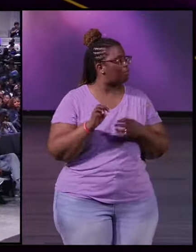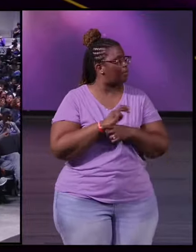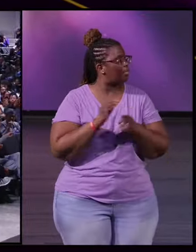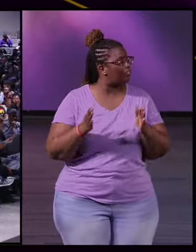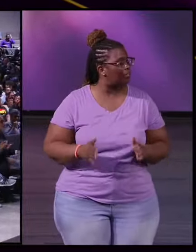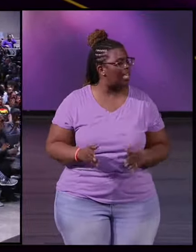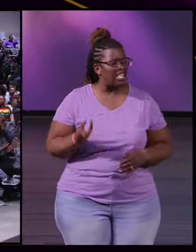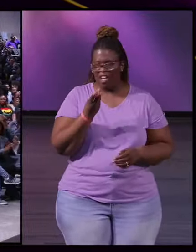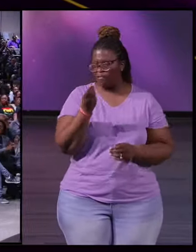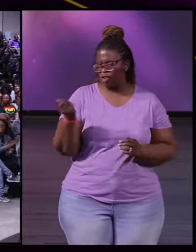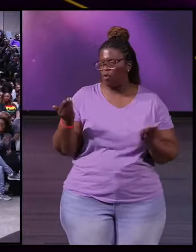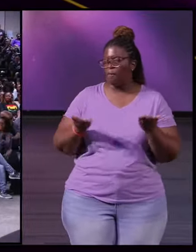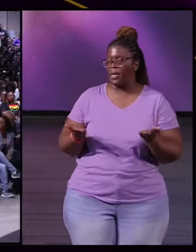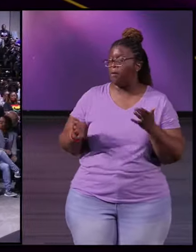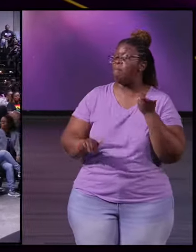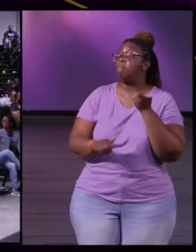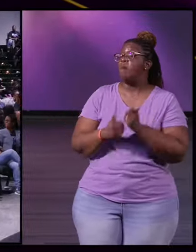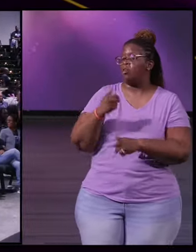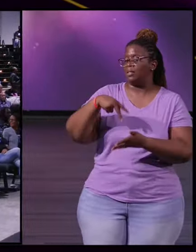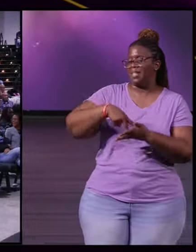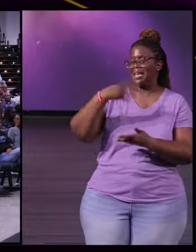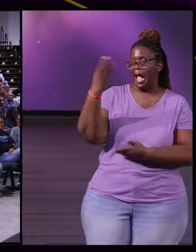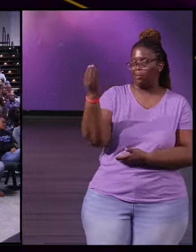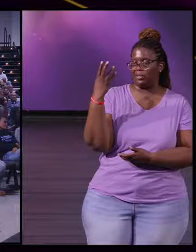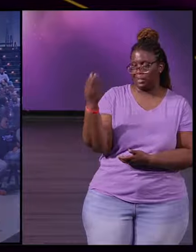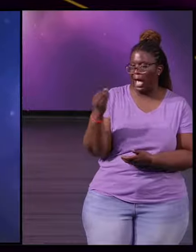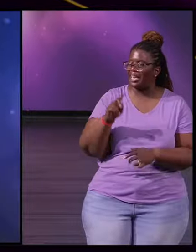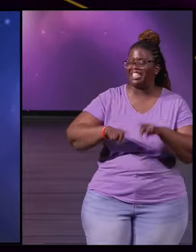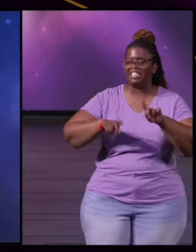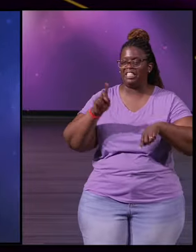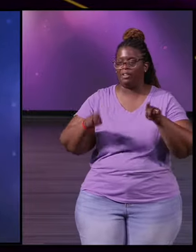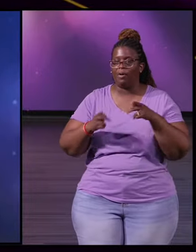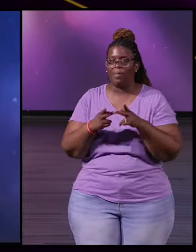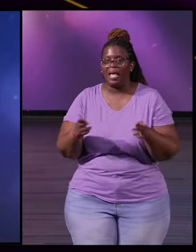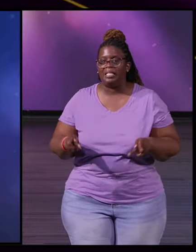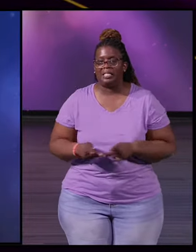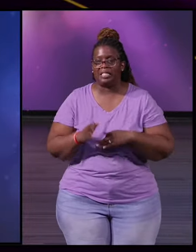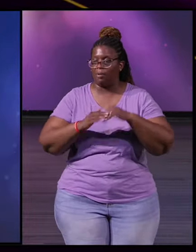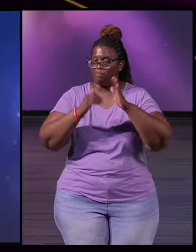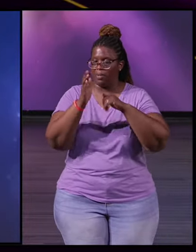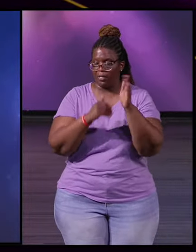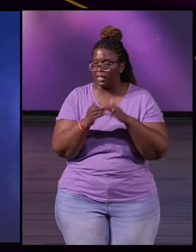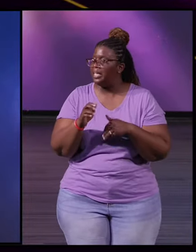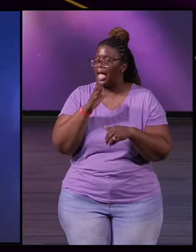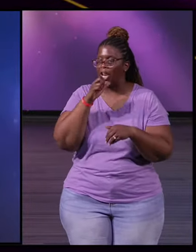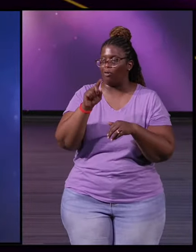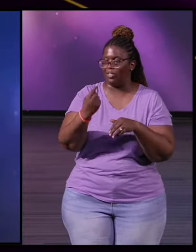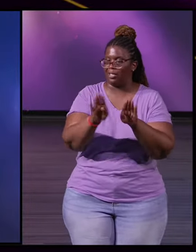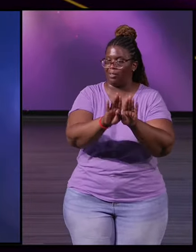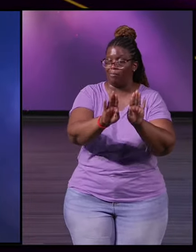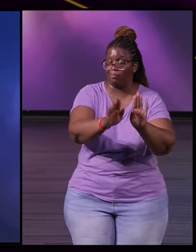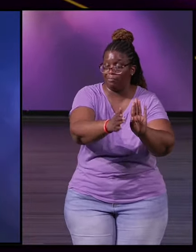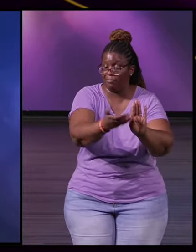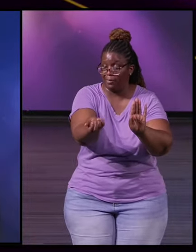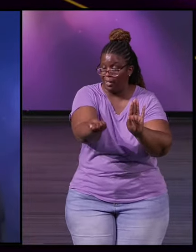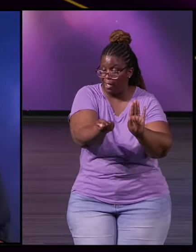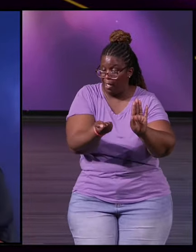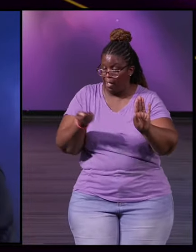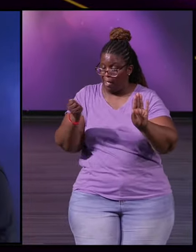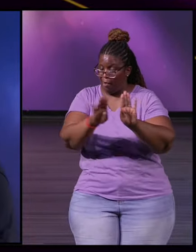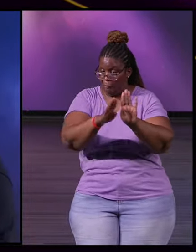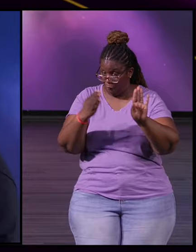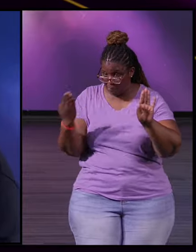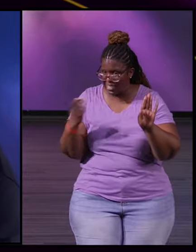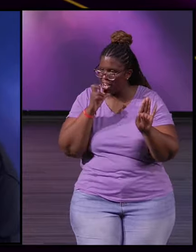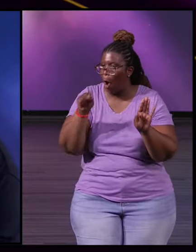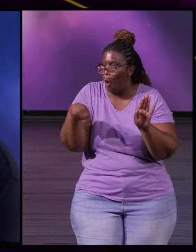There's a few of them in the room, but most of them are stationed throughout the building right now. They do more than open doors. They open doors, and that's nice, but